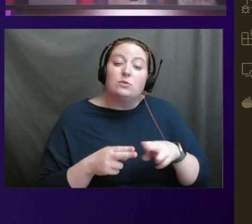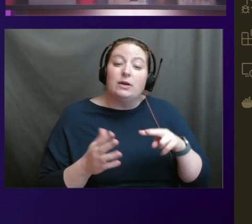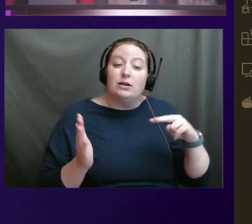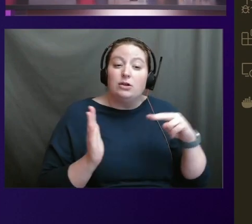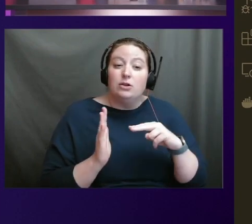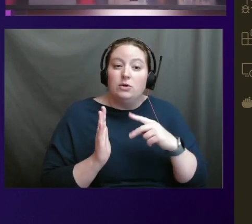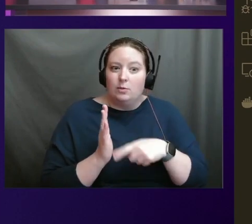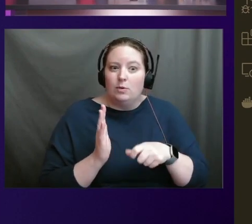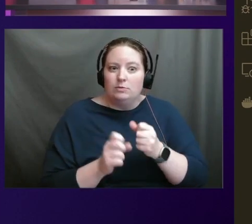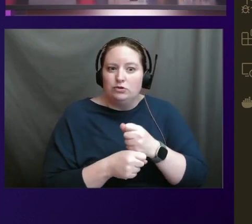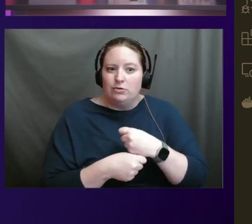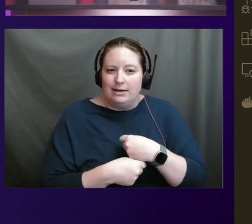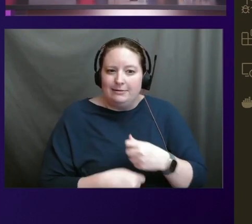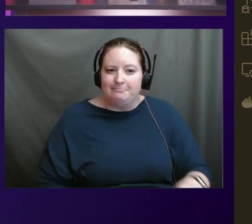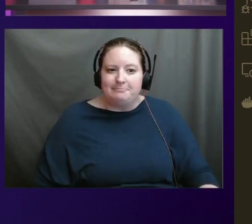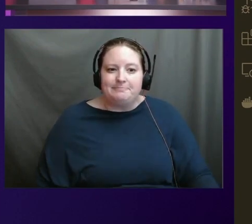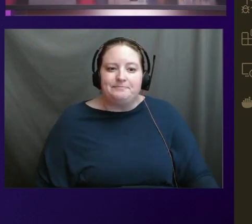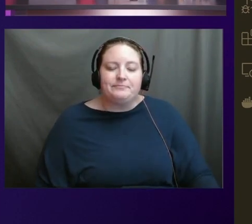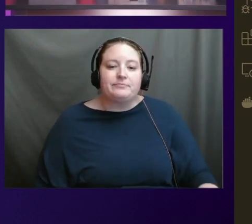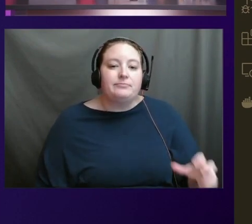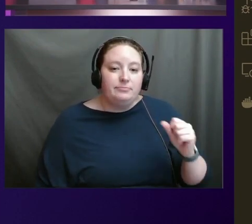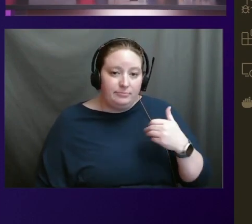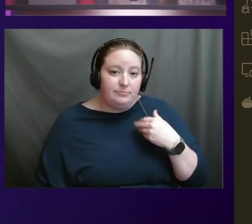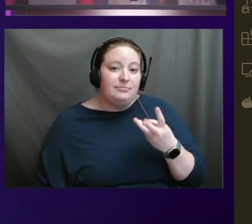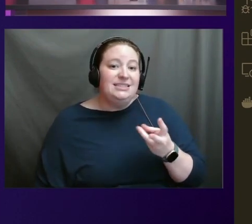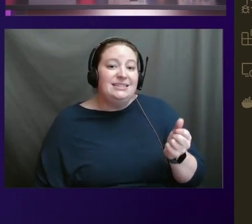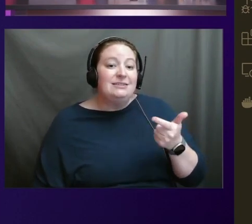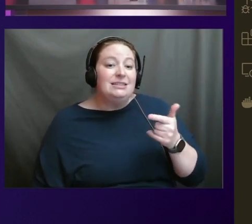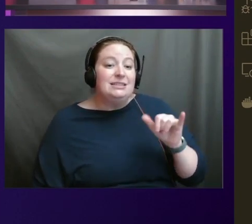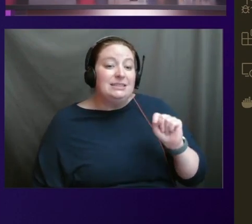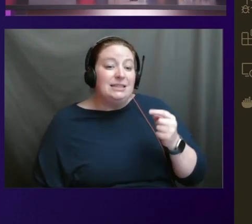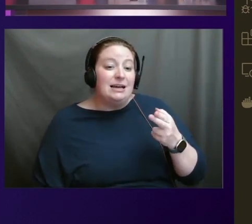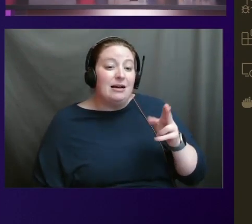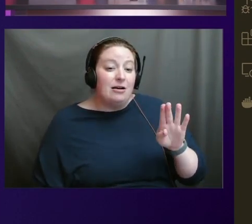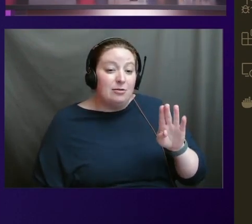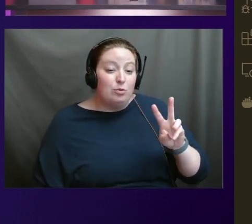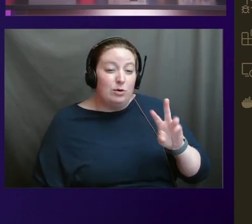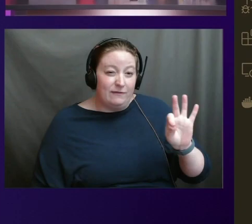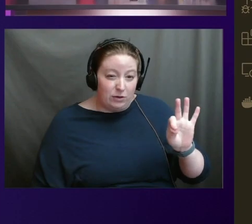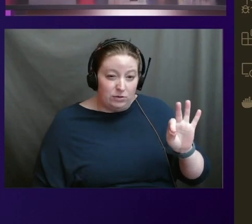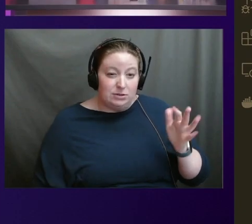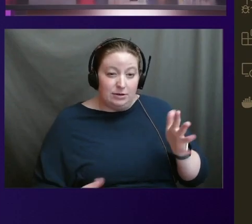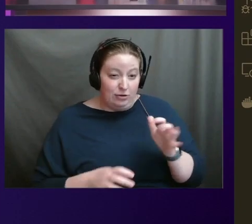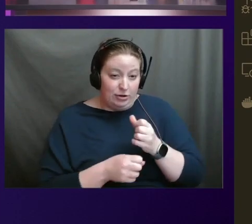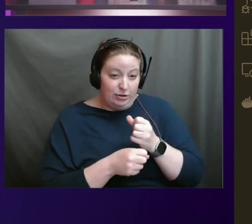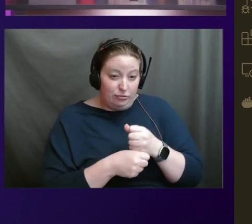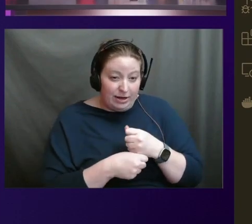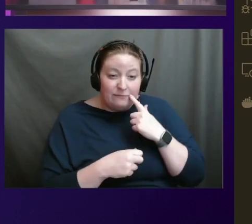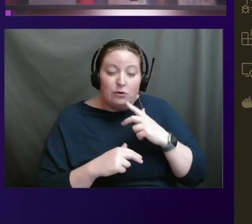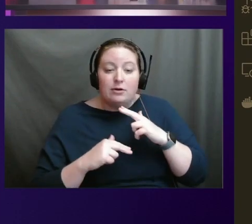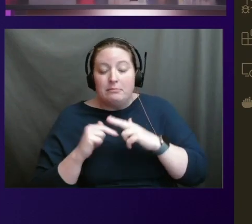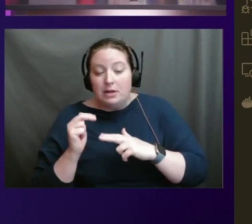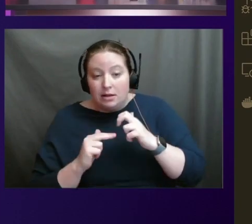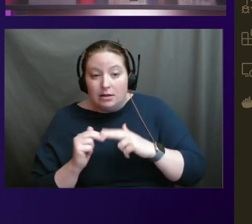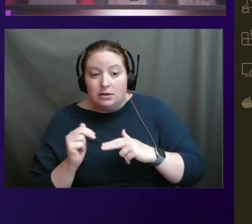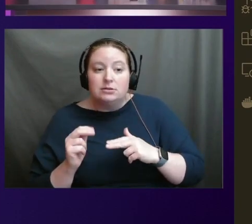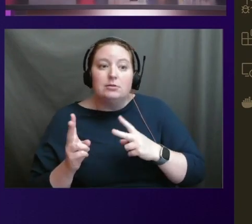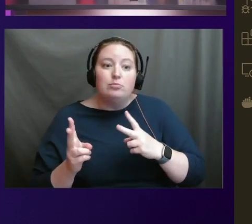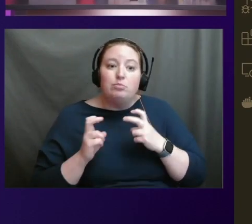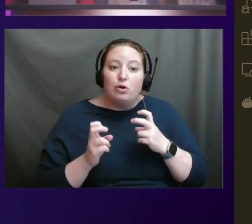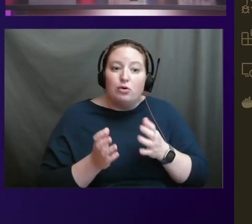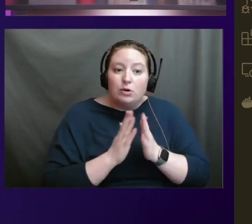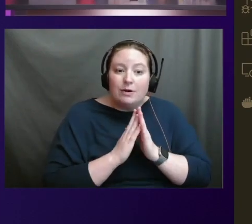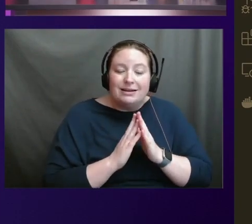created. So we have a number of GitHub workflows that are created for build, pull request linting,